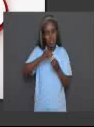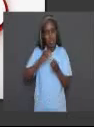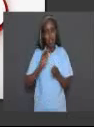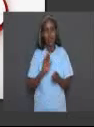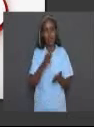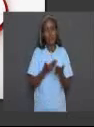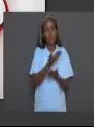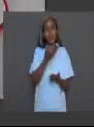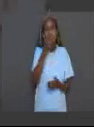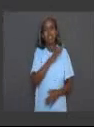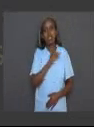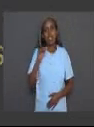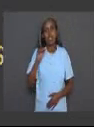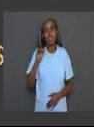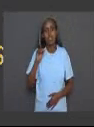or decades.